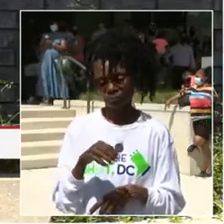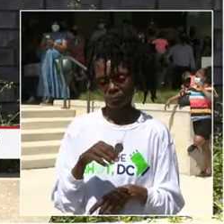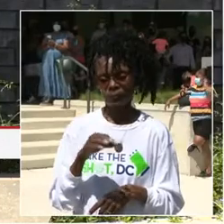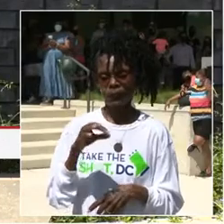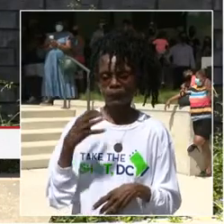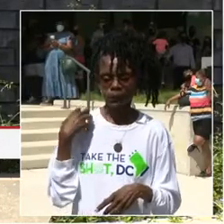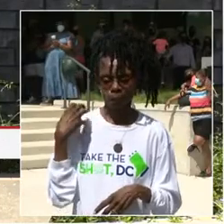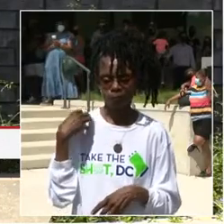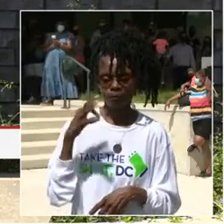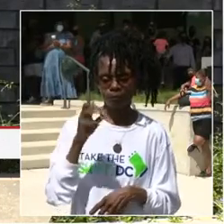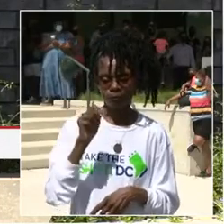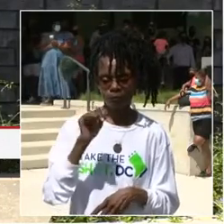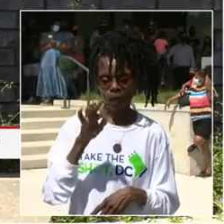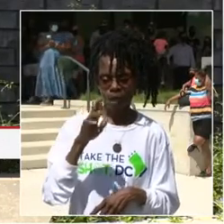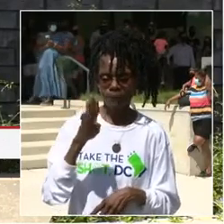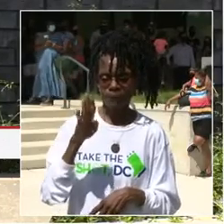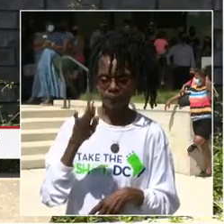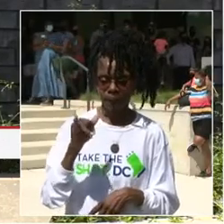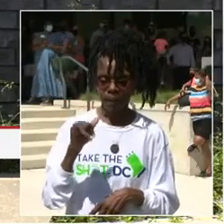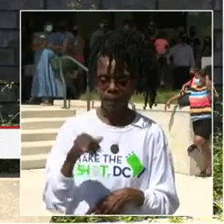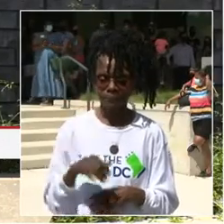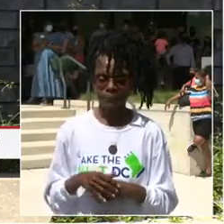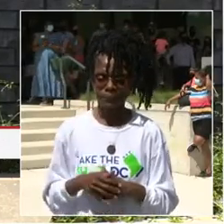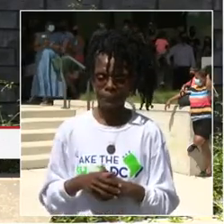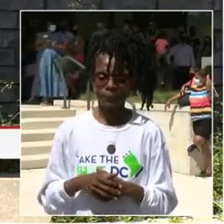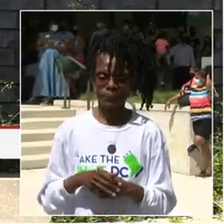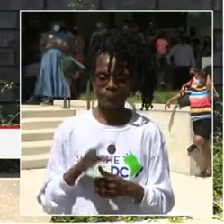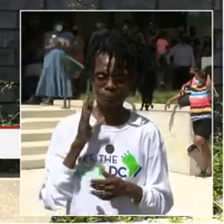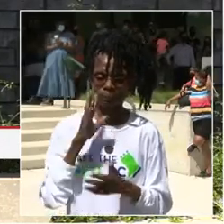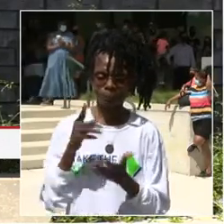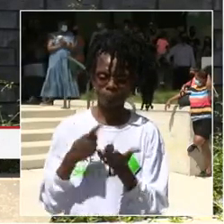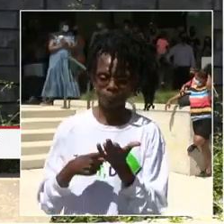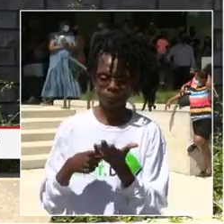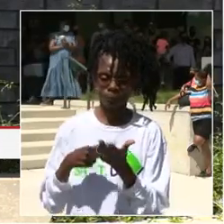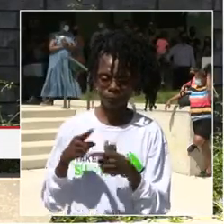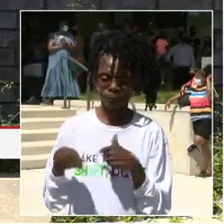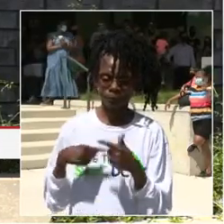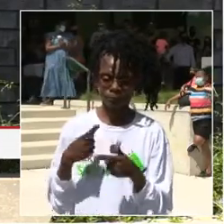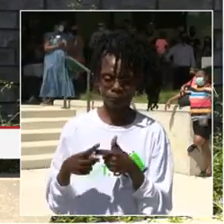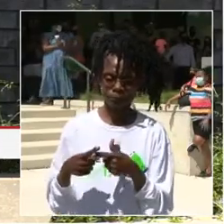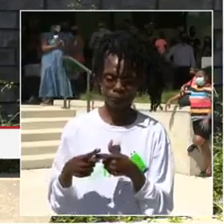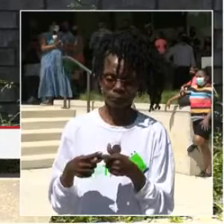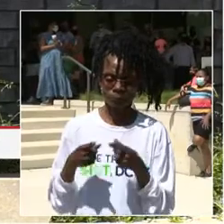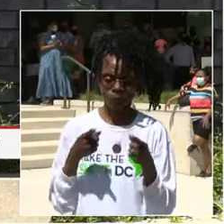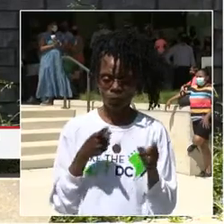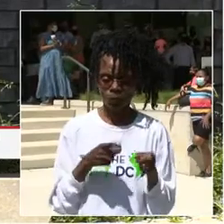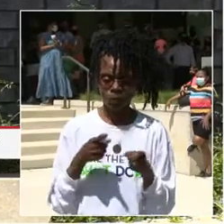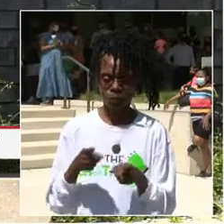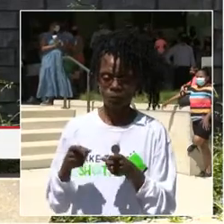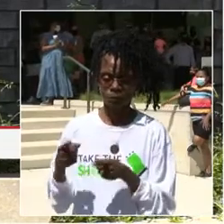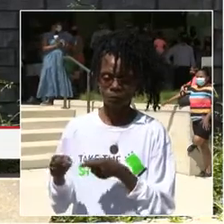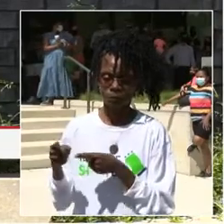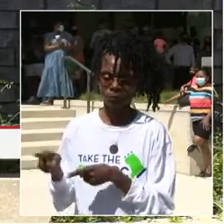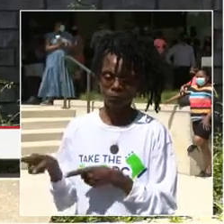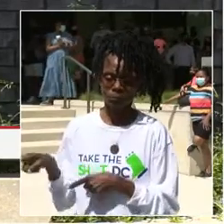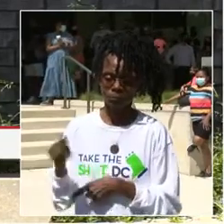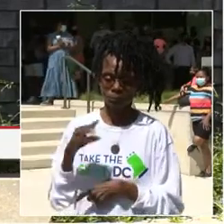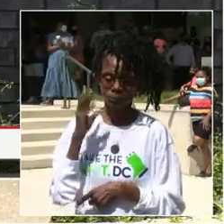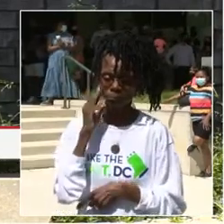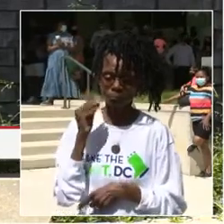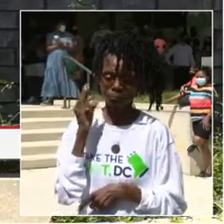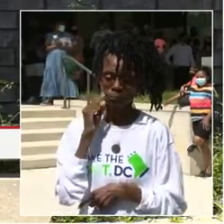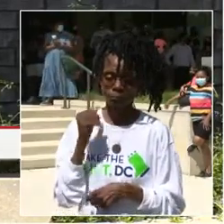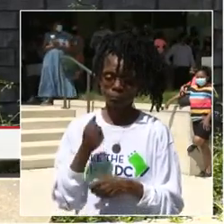has undergone, our experience with it, so that we're welcoming our scholars and teachers and staff to safe